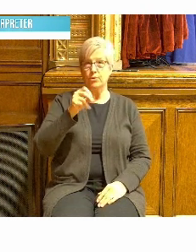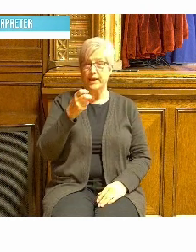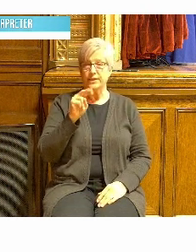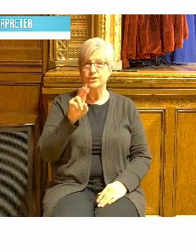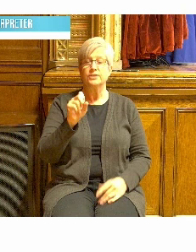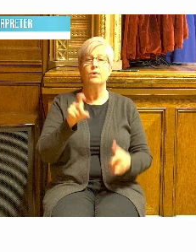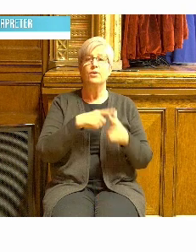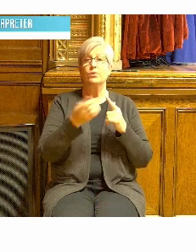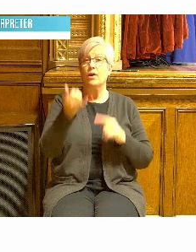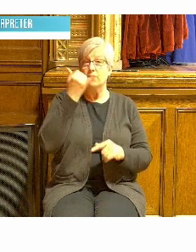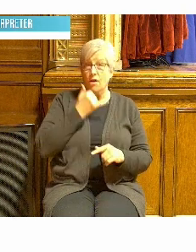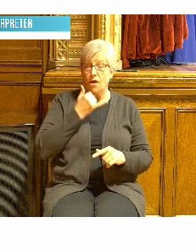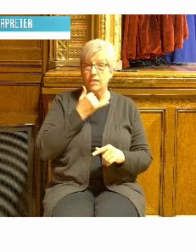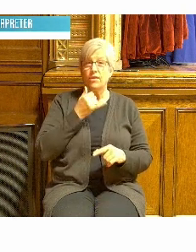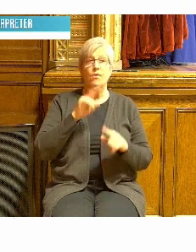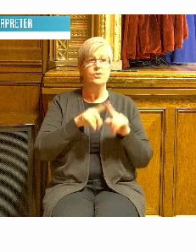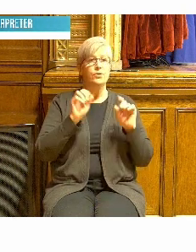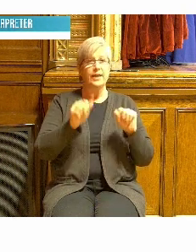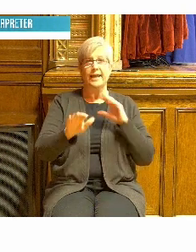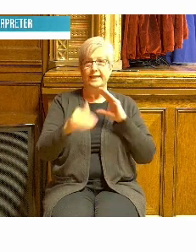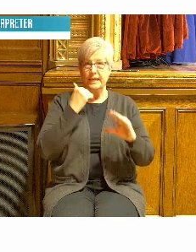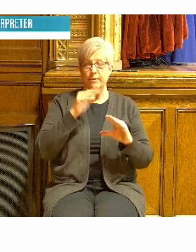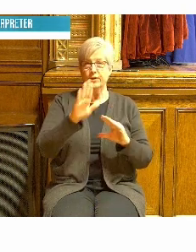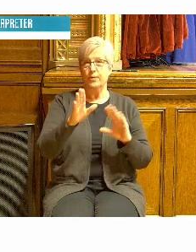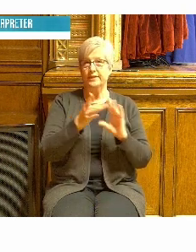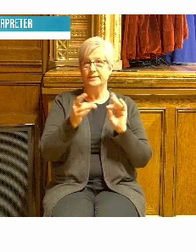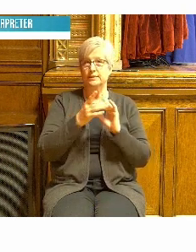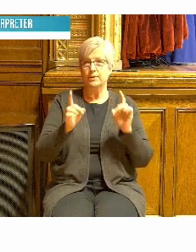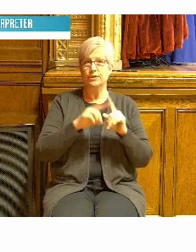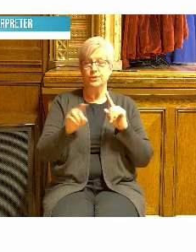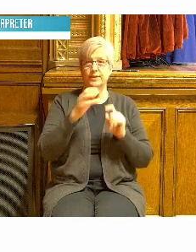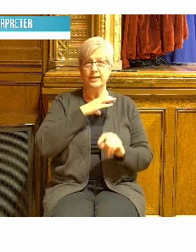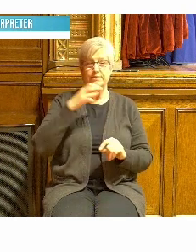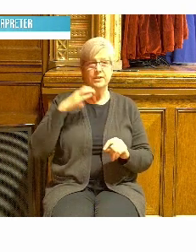ny.gov/reparations, or you can call in, or you can email your testimony to